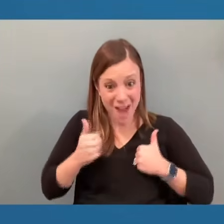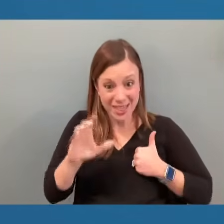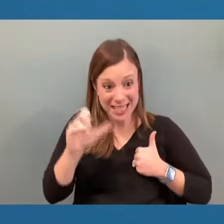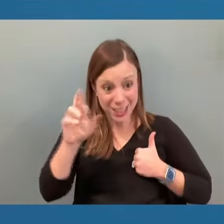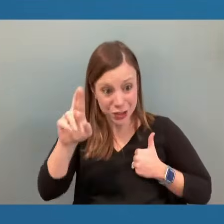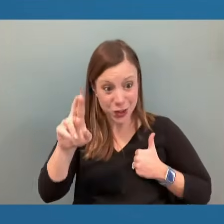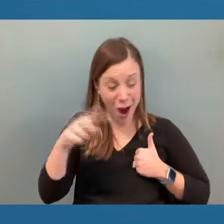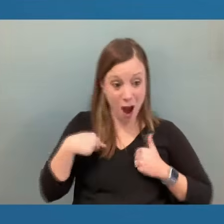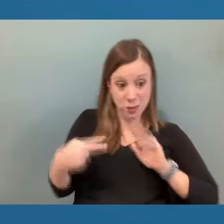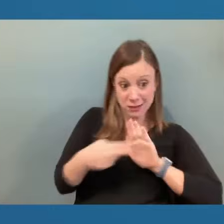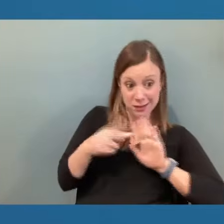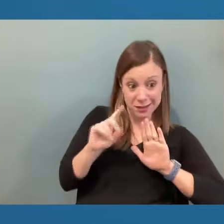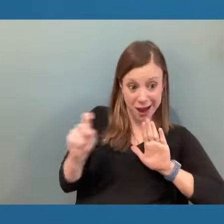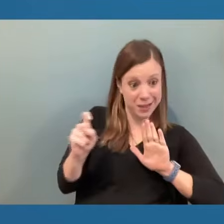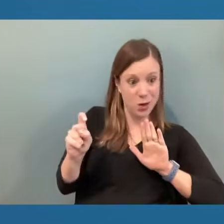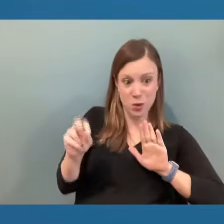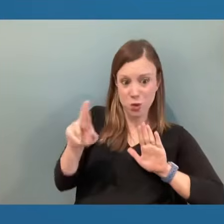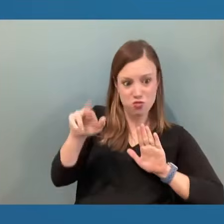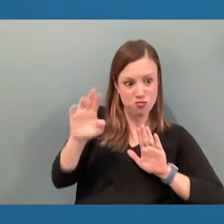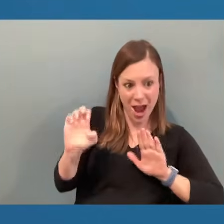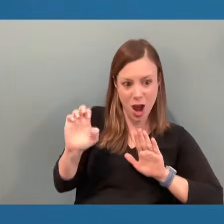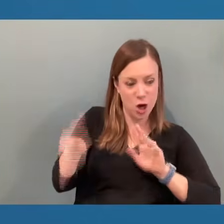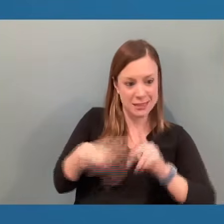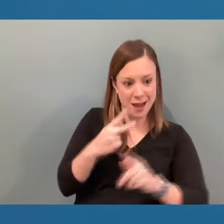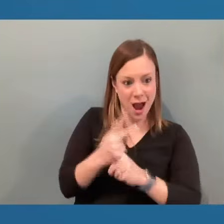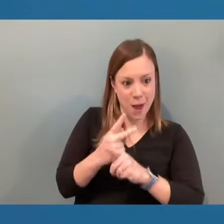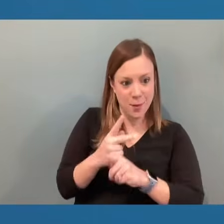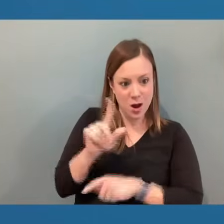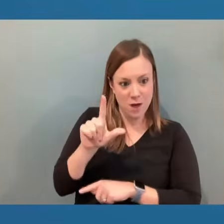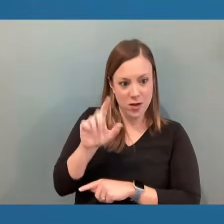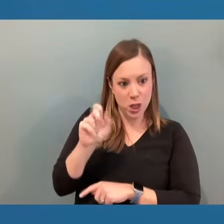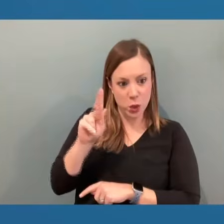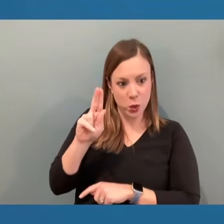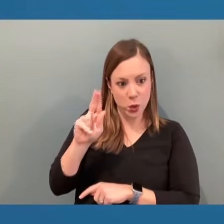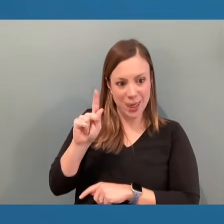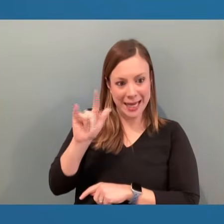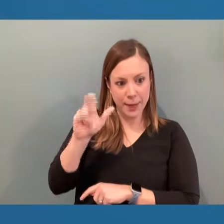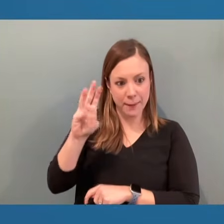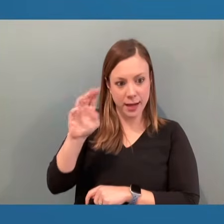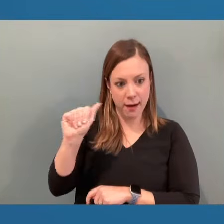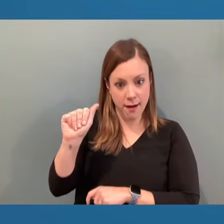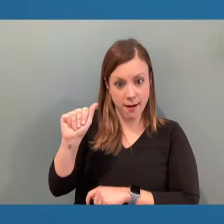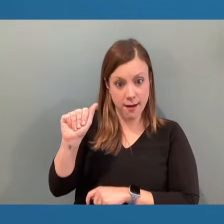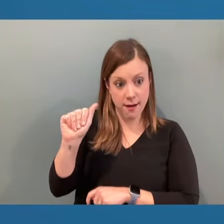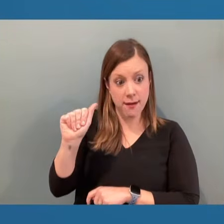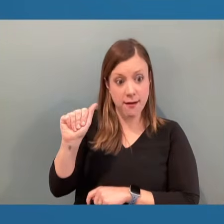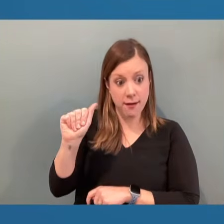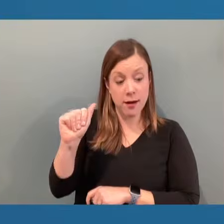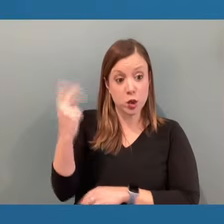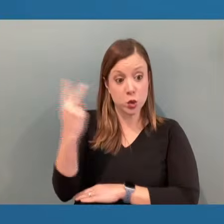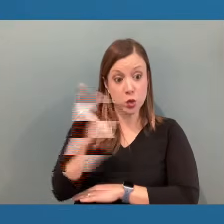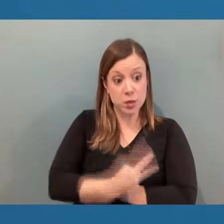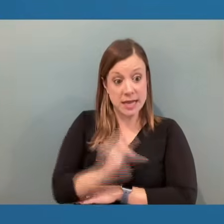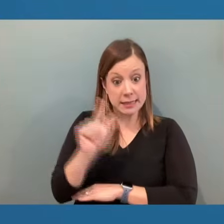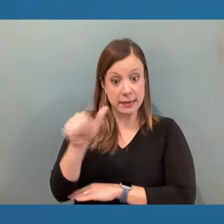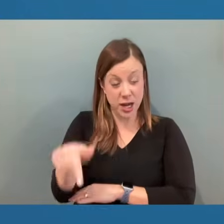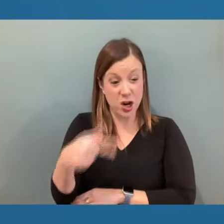leukemia, and just 2 days later after being diagnosed, being put into a